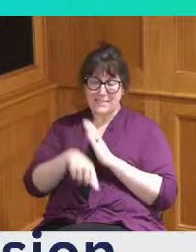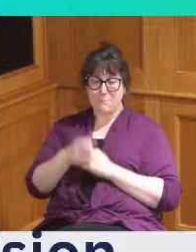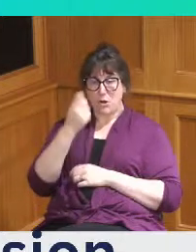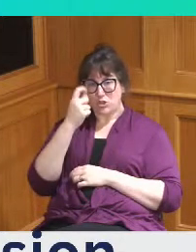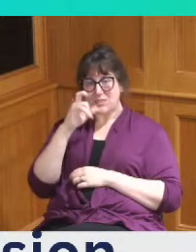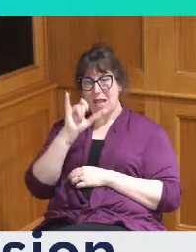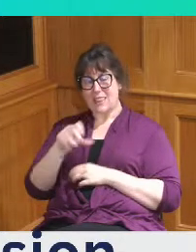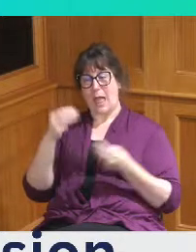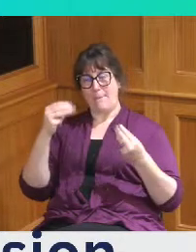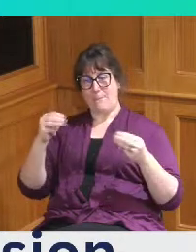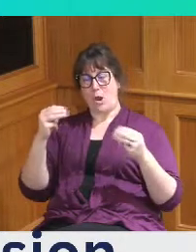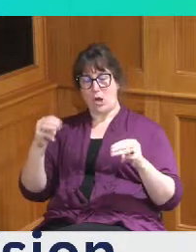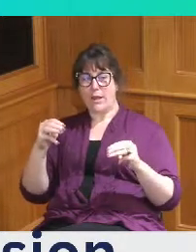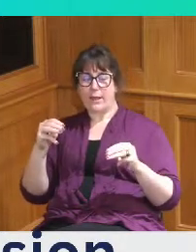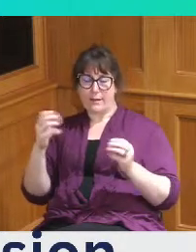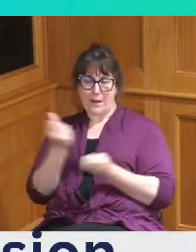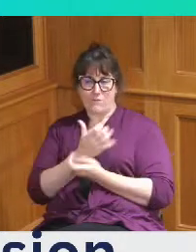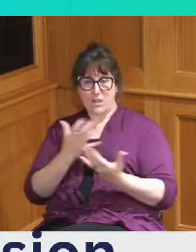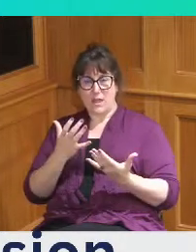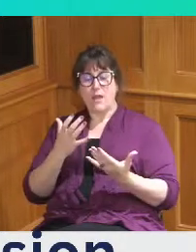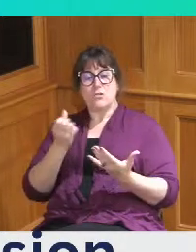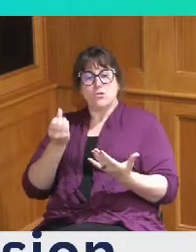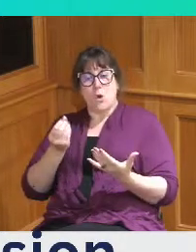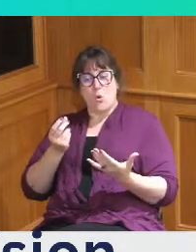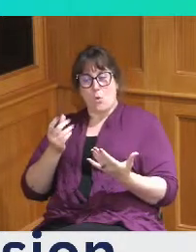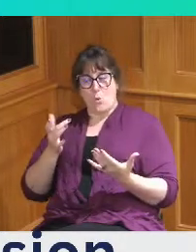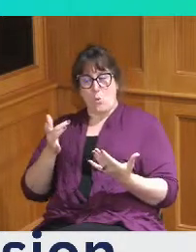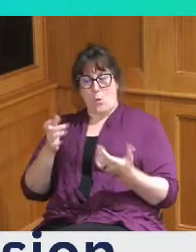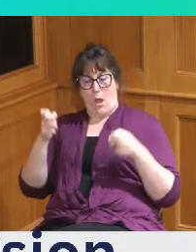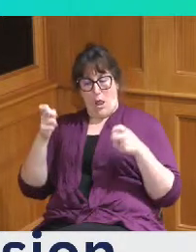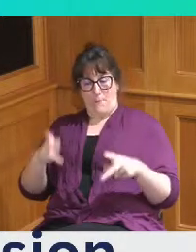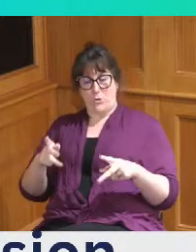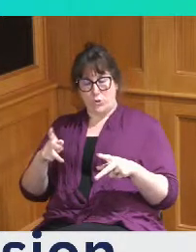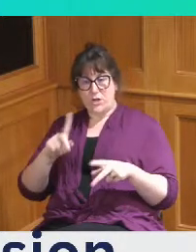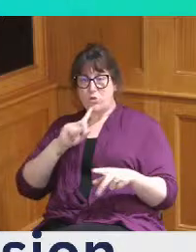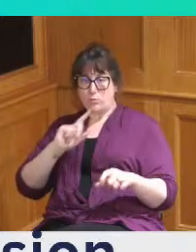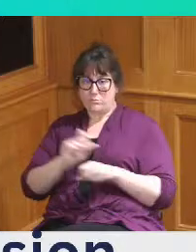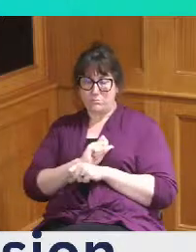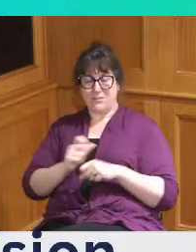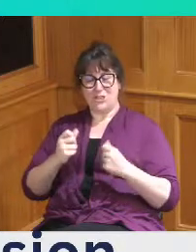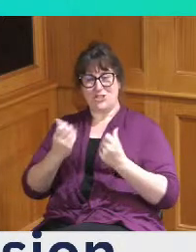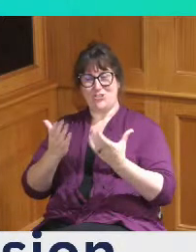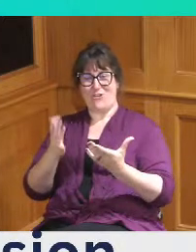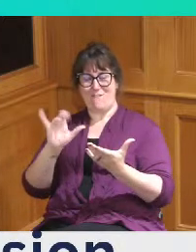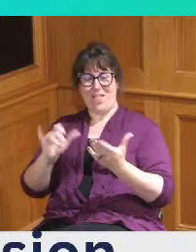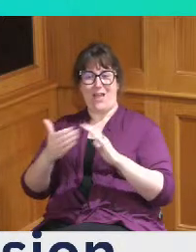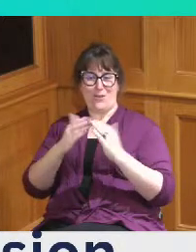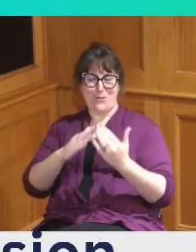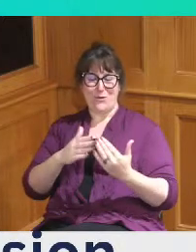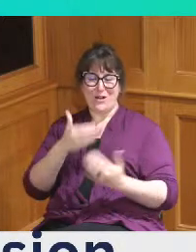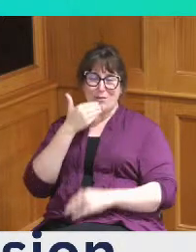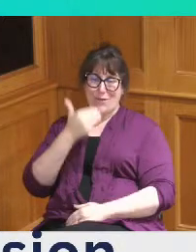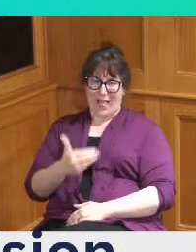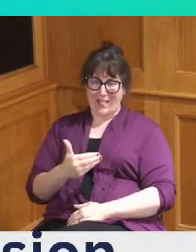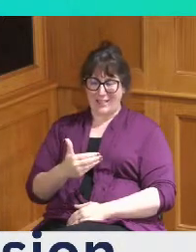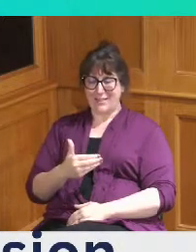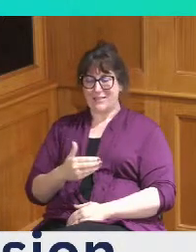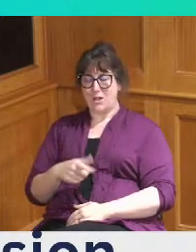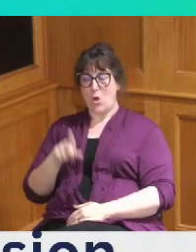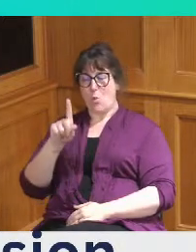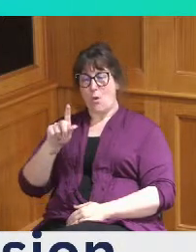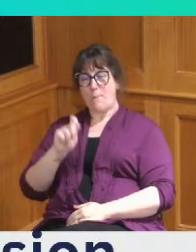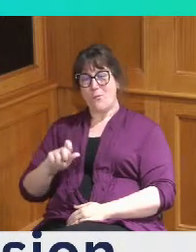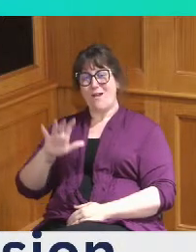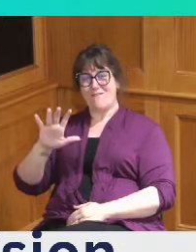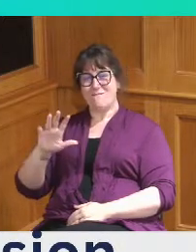there. So we really think that they have the opportunity to really to serve the community well. They're bringing $1.5